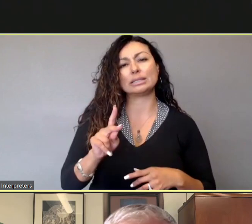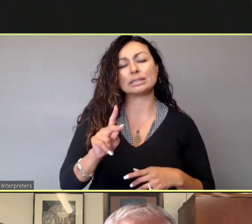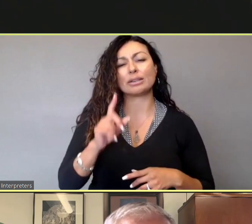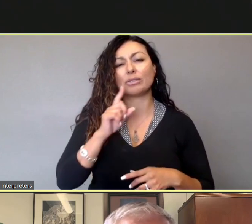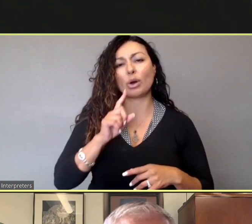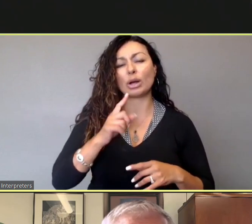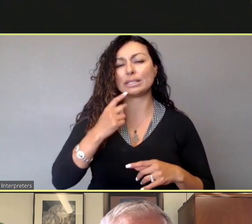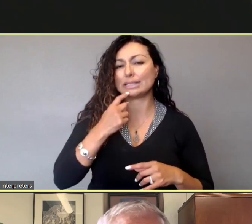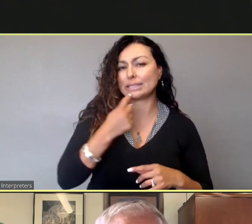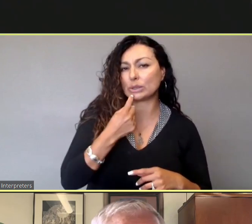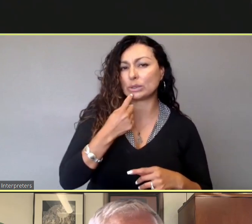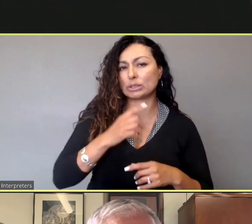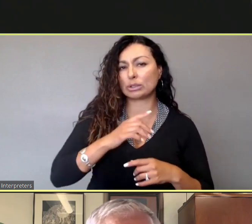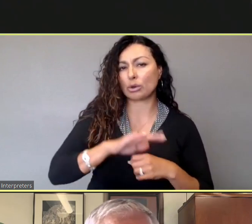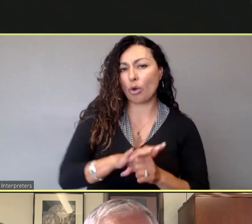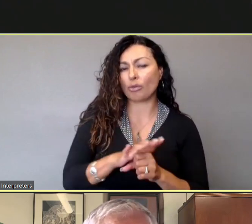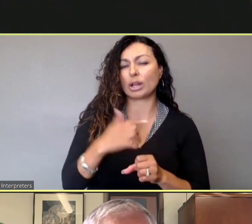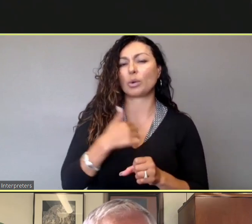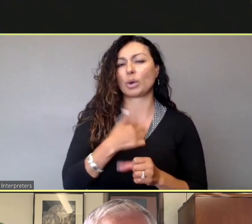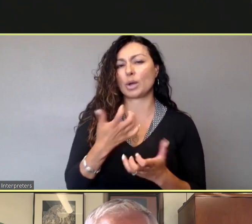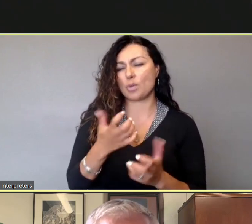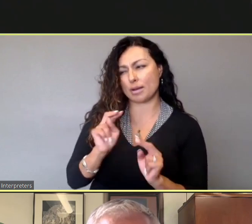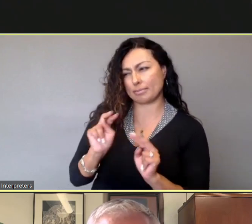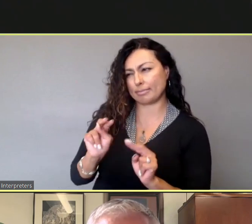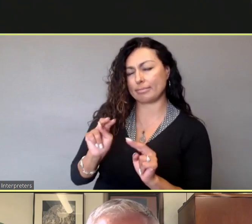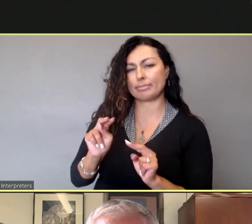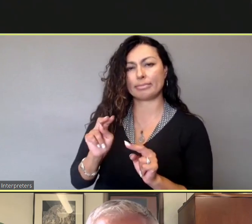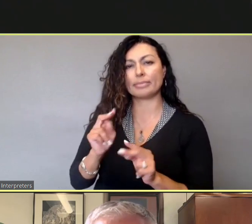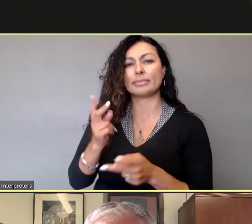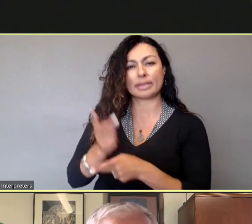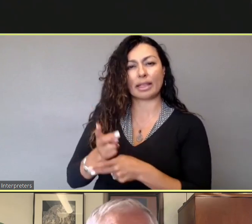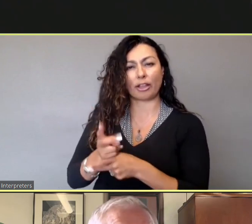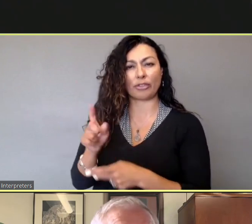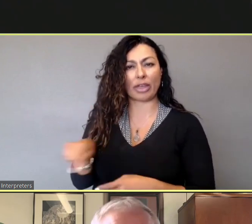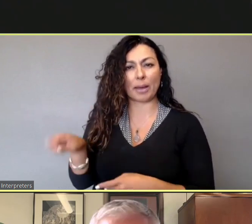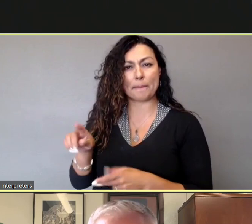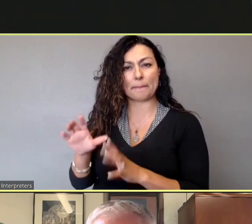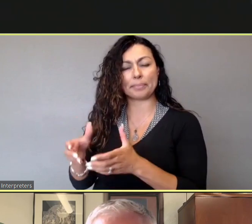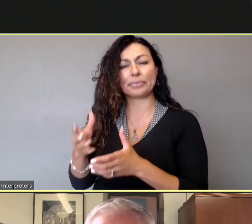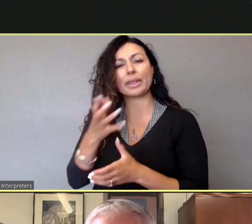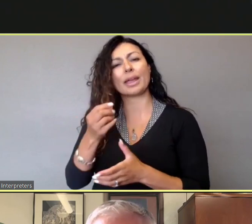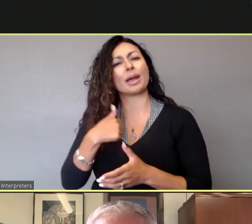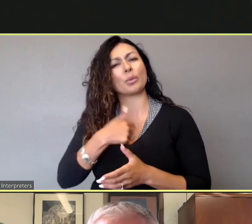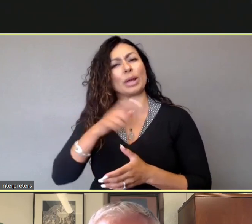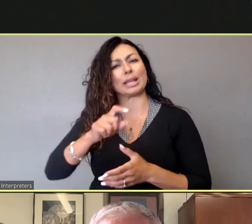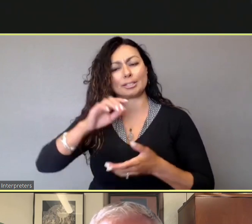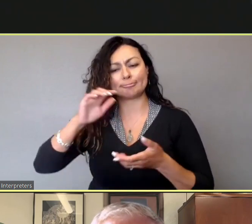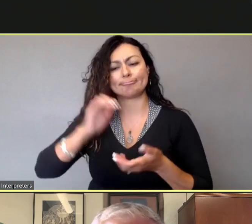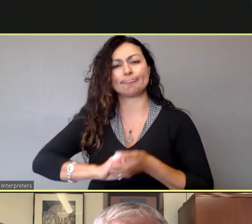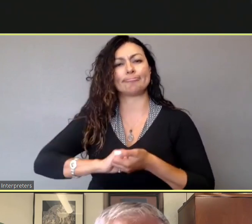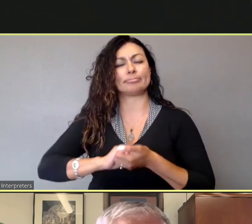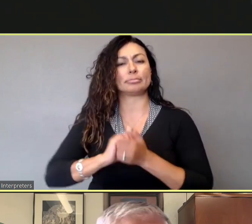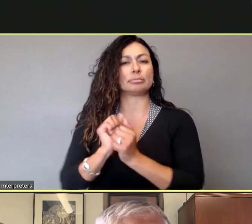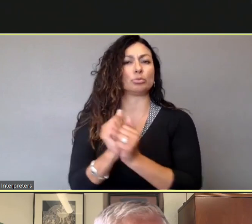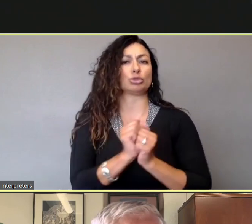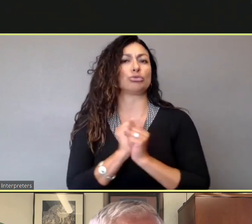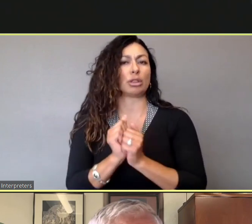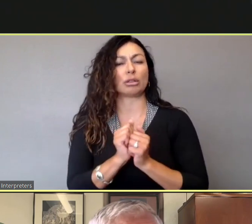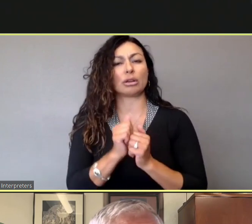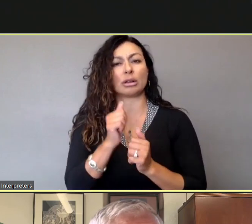serious COVID, and we do want to take care for them. And we need to all work together and do our part to keep everyone